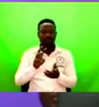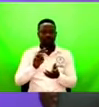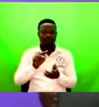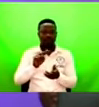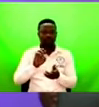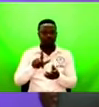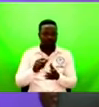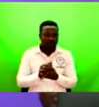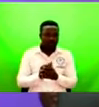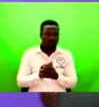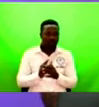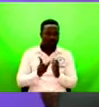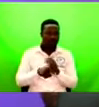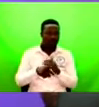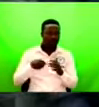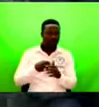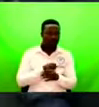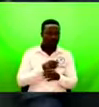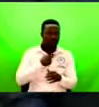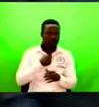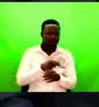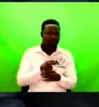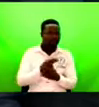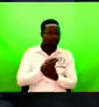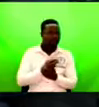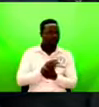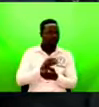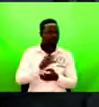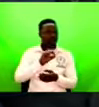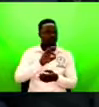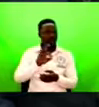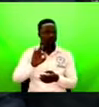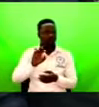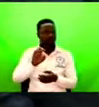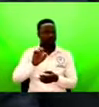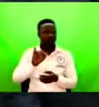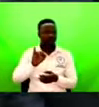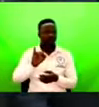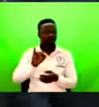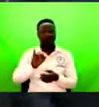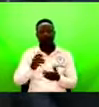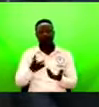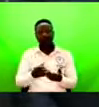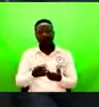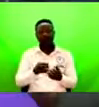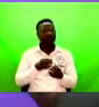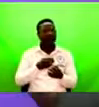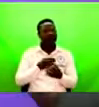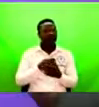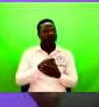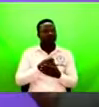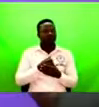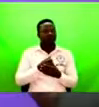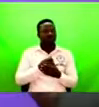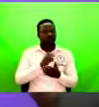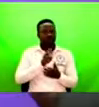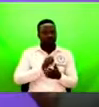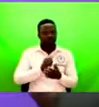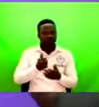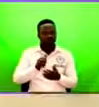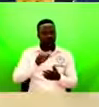Achirim, Member, Pastor John Ofei Bedu, Mrs. Roberta Asiero, Elder Dr. Bren Edu